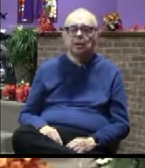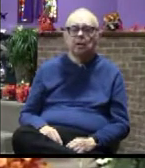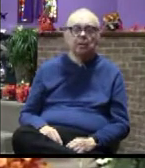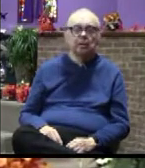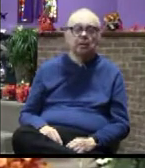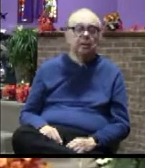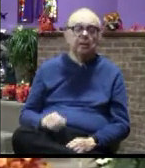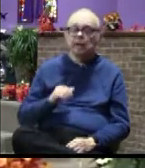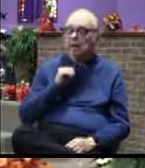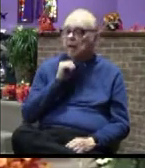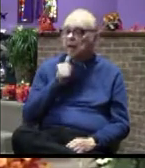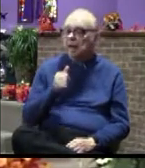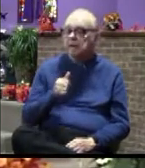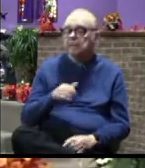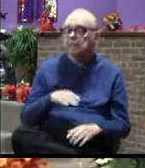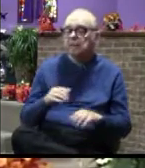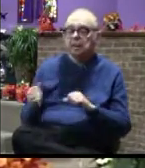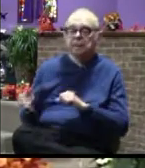they walk away